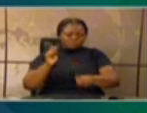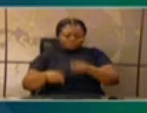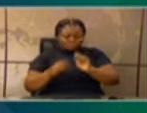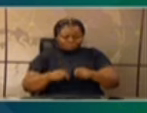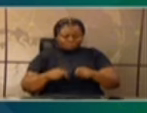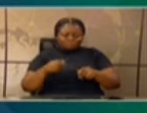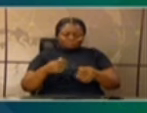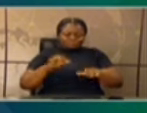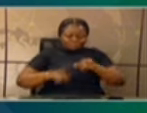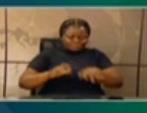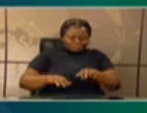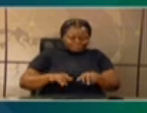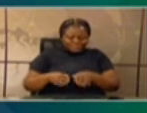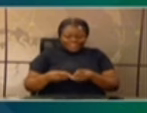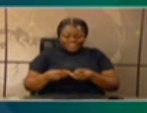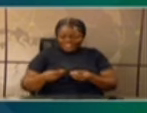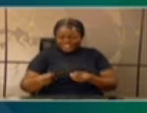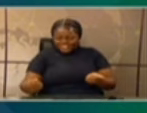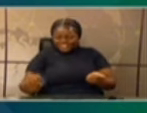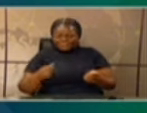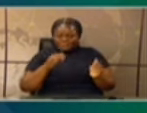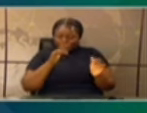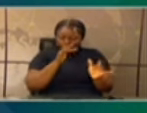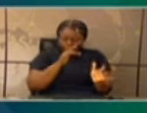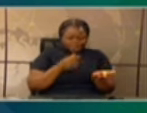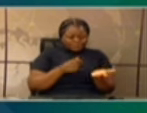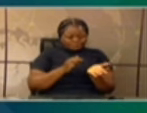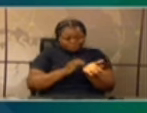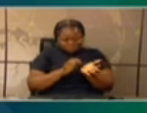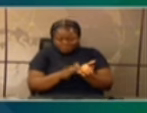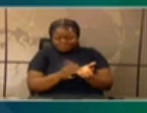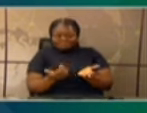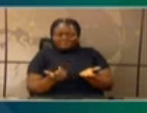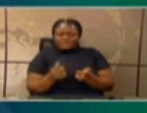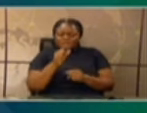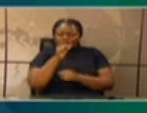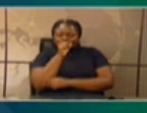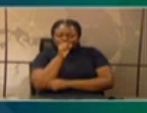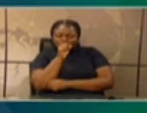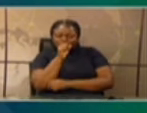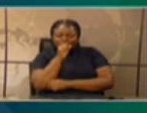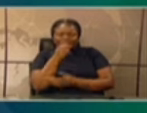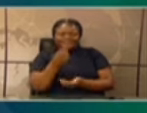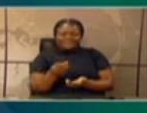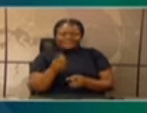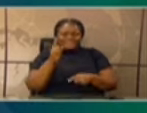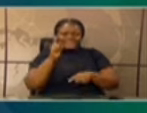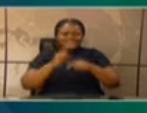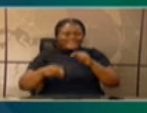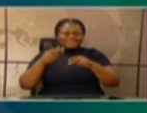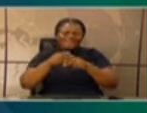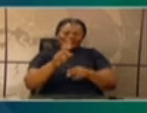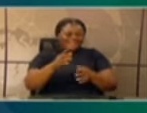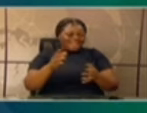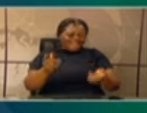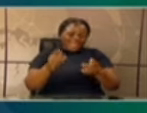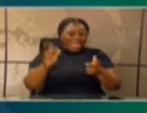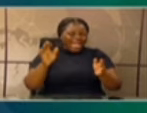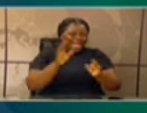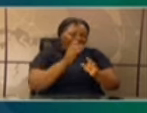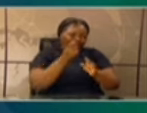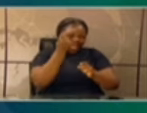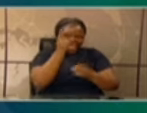guitar, keyboard, lead guitar, auto combos, auto microphones account. It's been as a father classroom, because